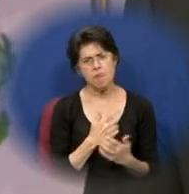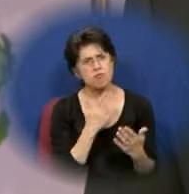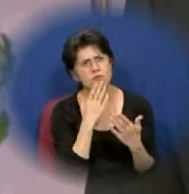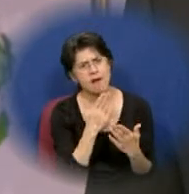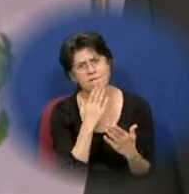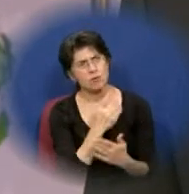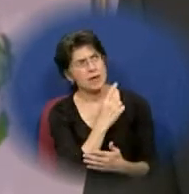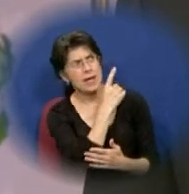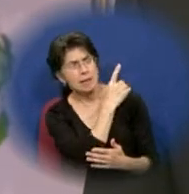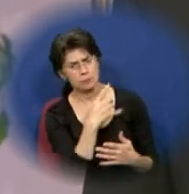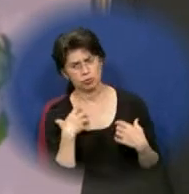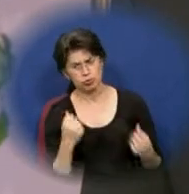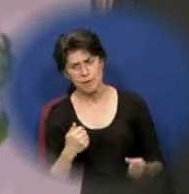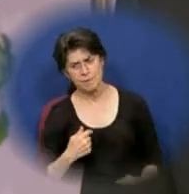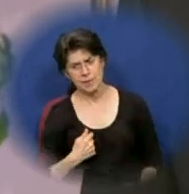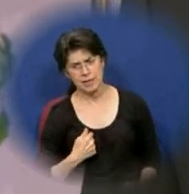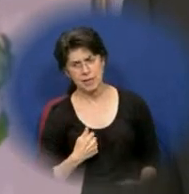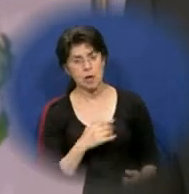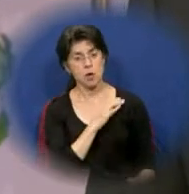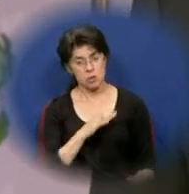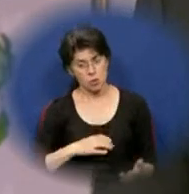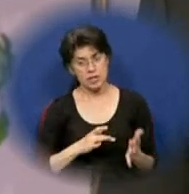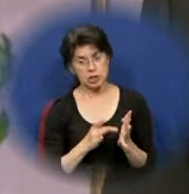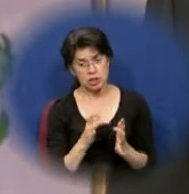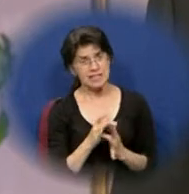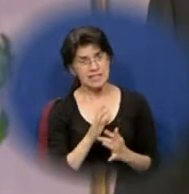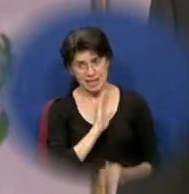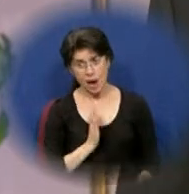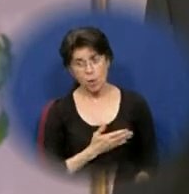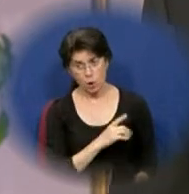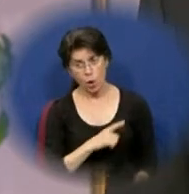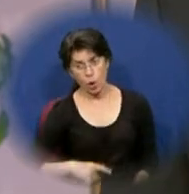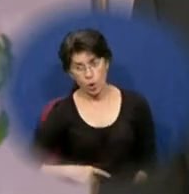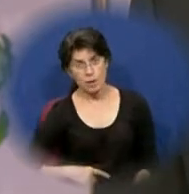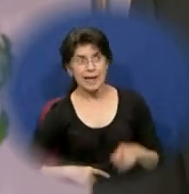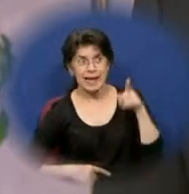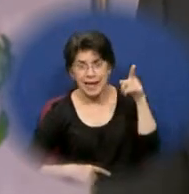strengthened me, Christ Jesus our Lord, because he